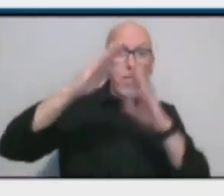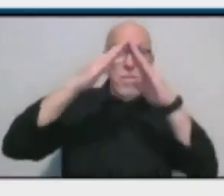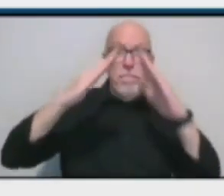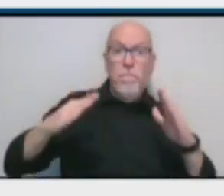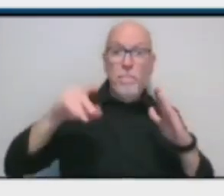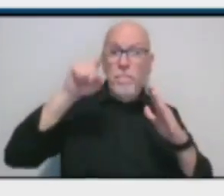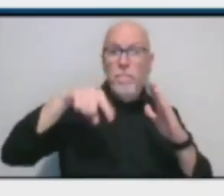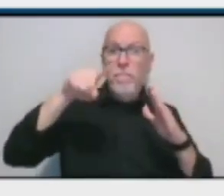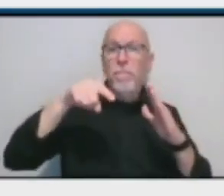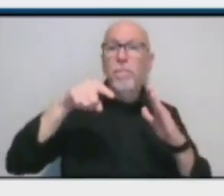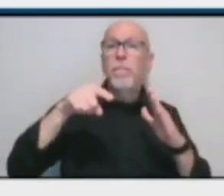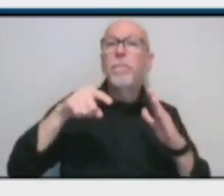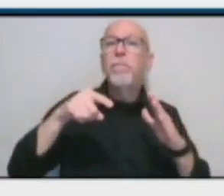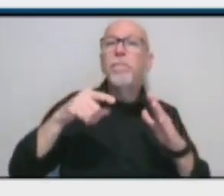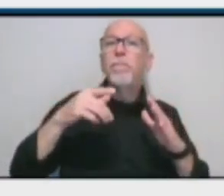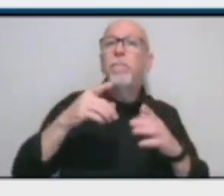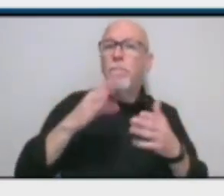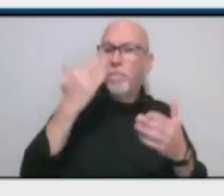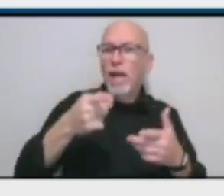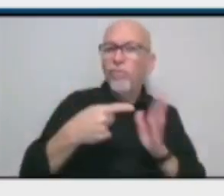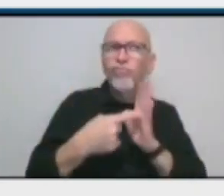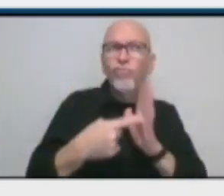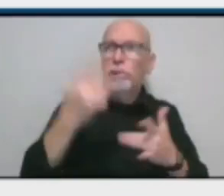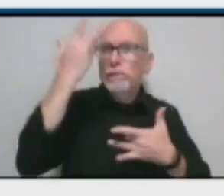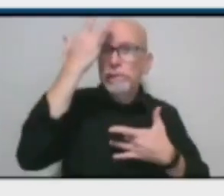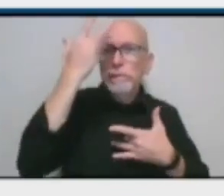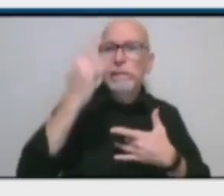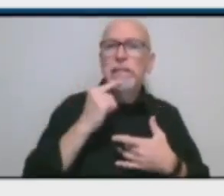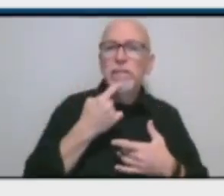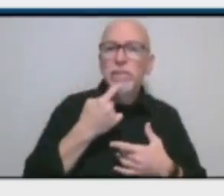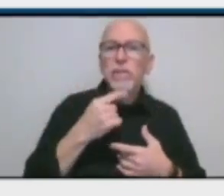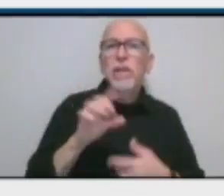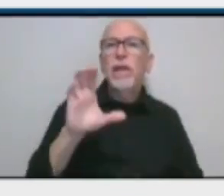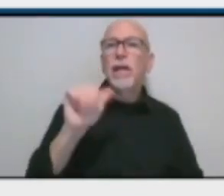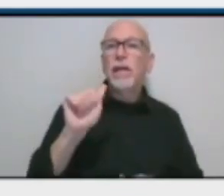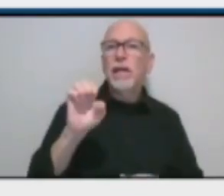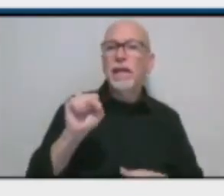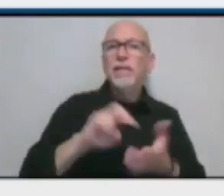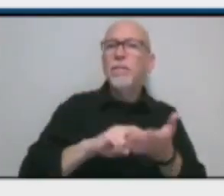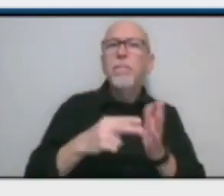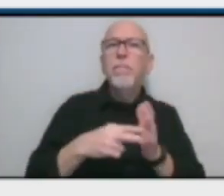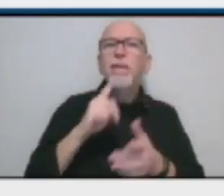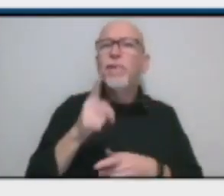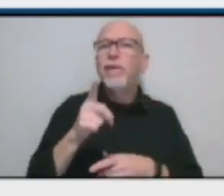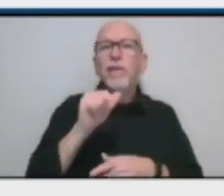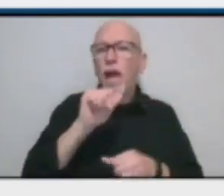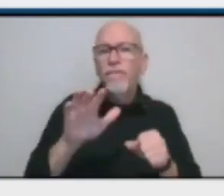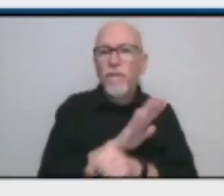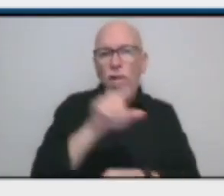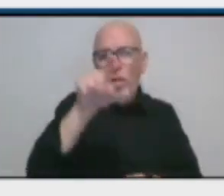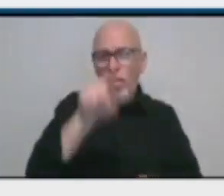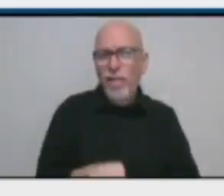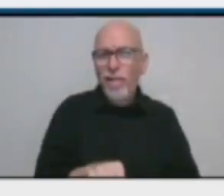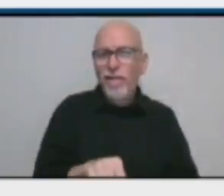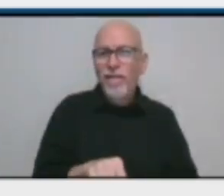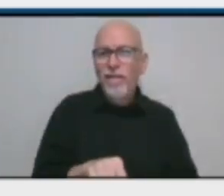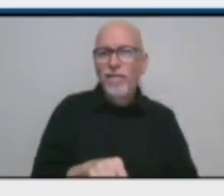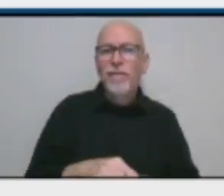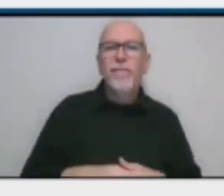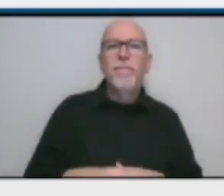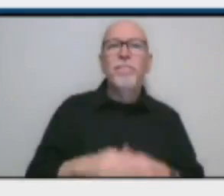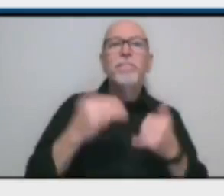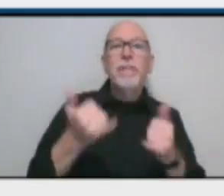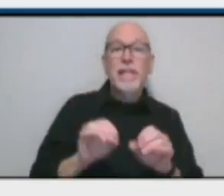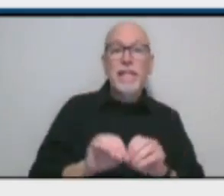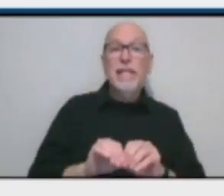usually in response to having serious symptoms, cases represent only a fraction of all infections. It's now clear